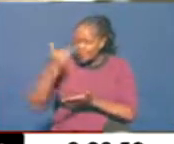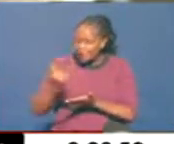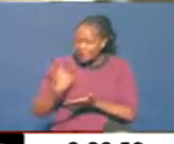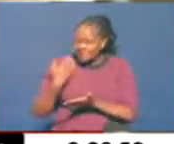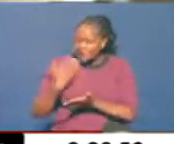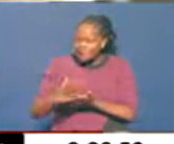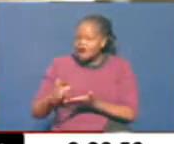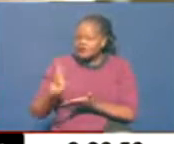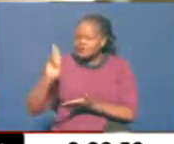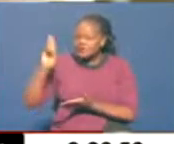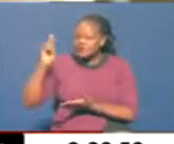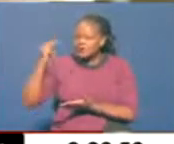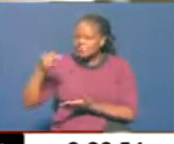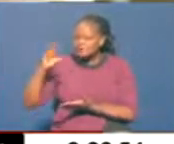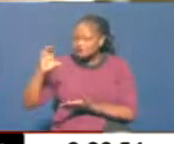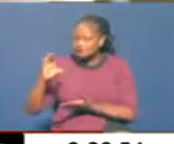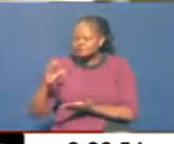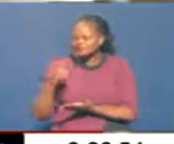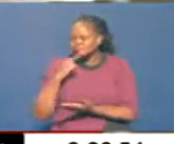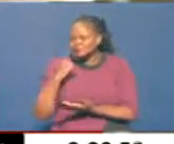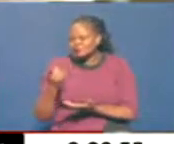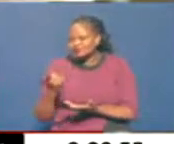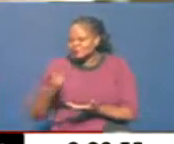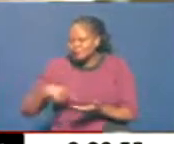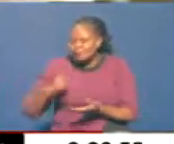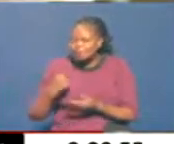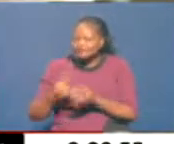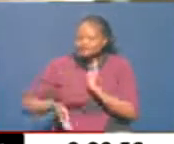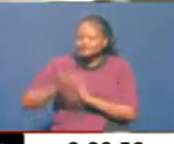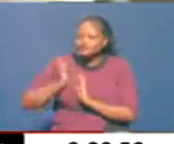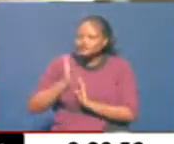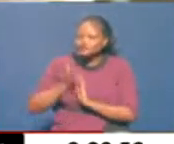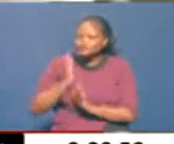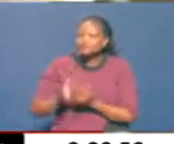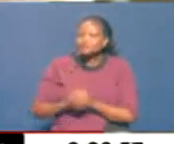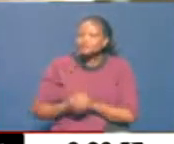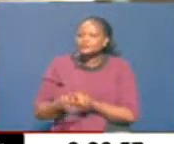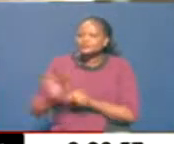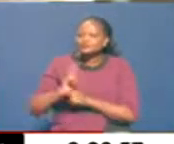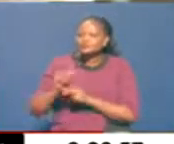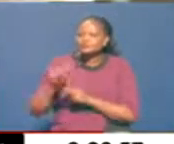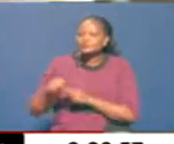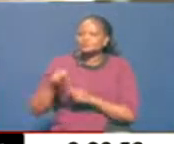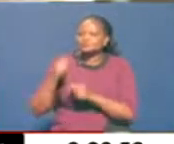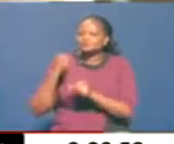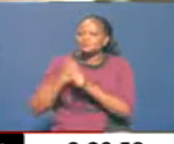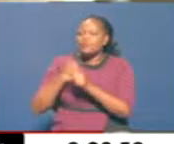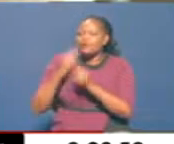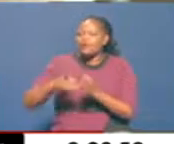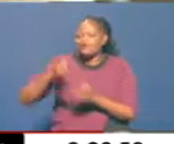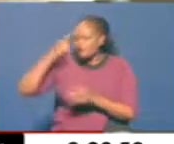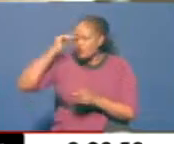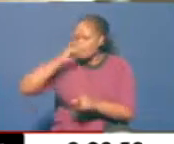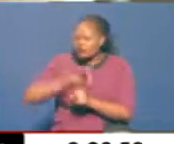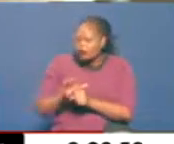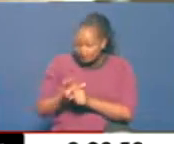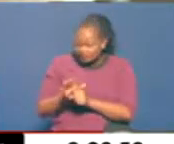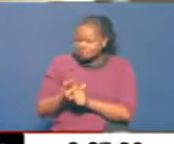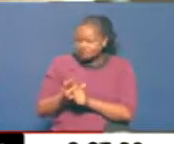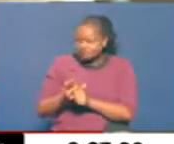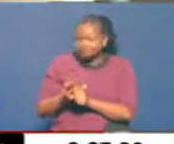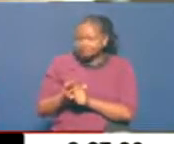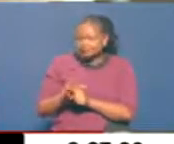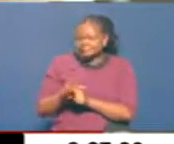more doctors. And so what we did is we quickly were able to utilize this same staff for COVID-19 pandemic. And so that's a